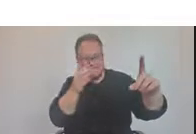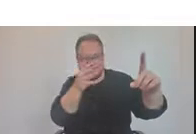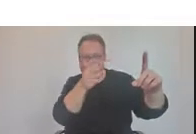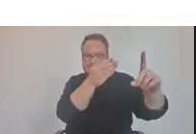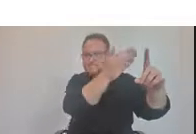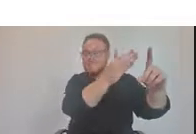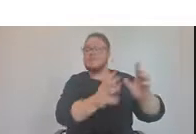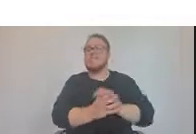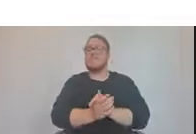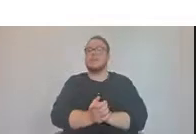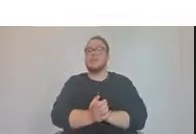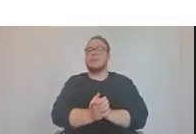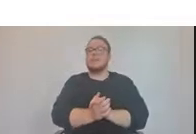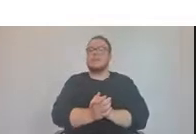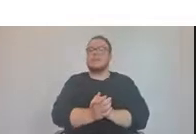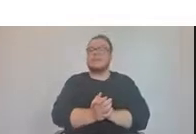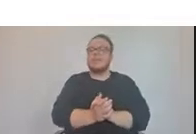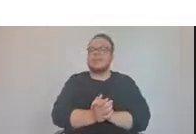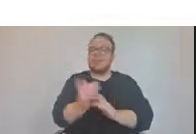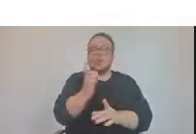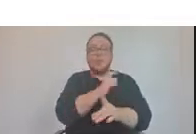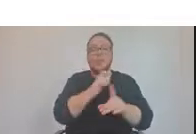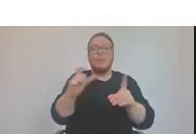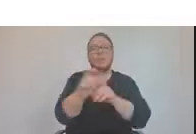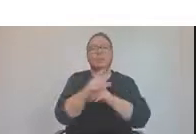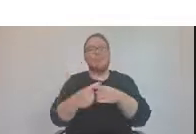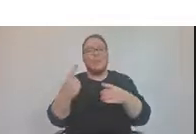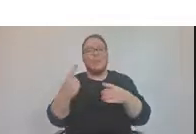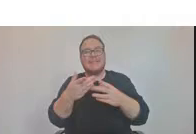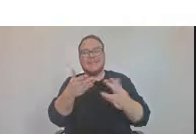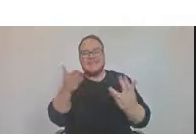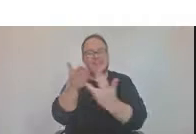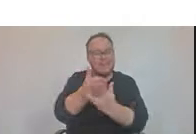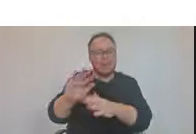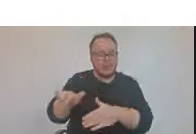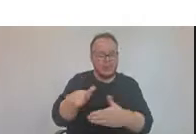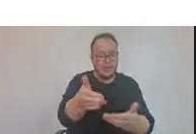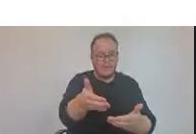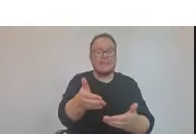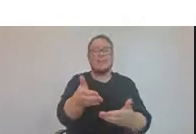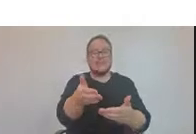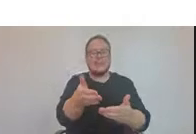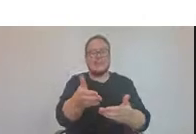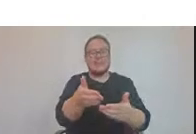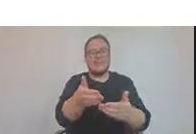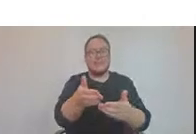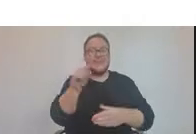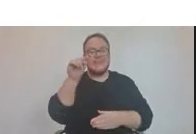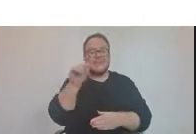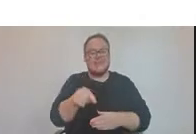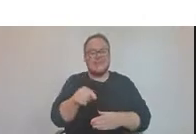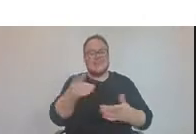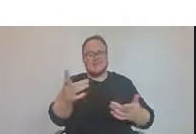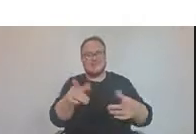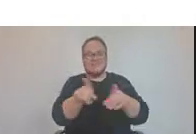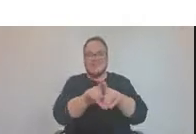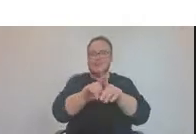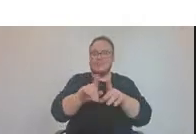during the pandemic is our Community Rapid Intervention Service. Now, this is effectively an integrated front door service. So for people